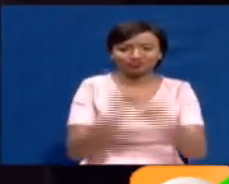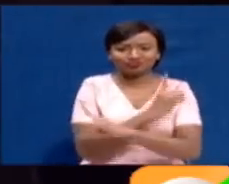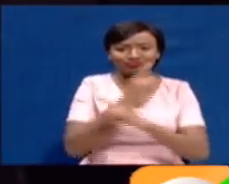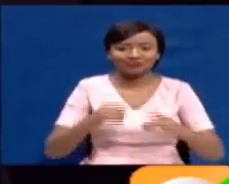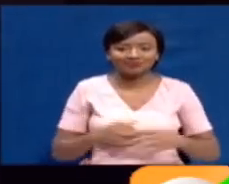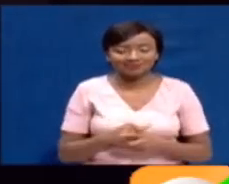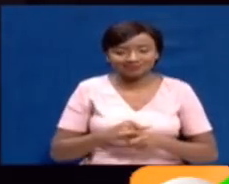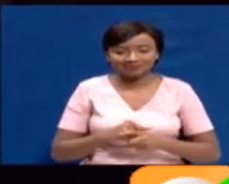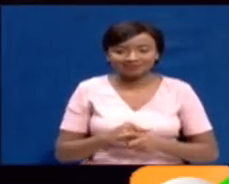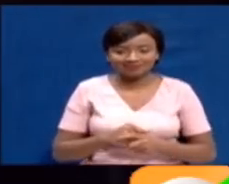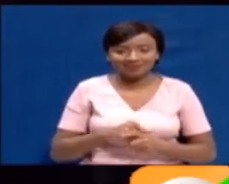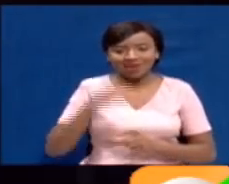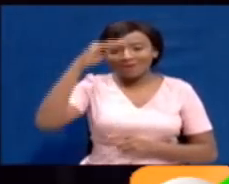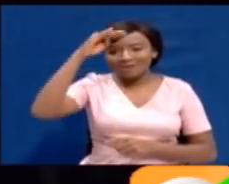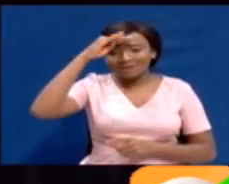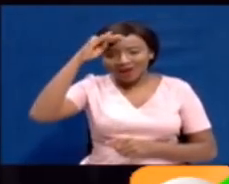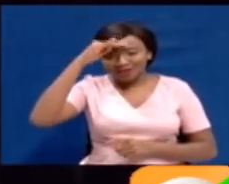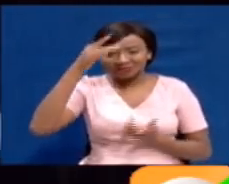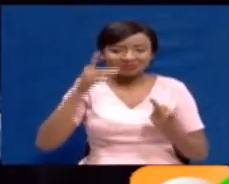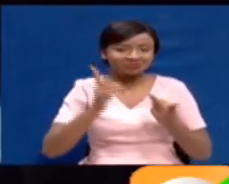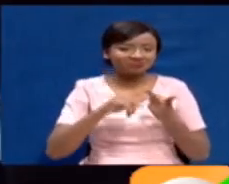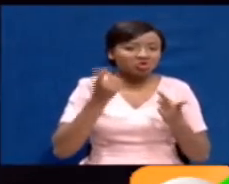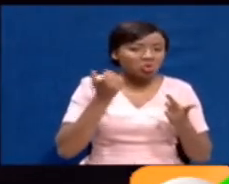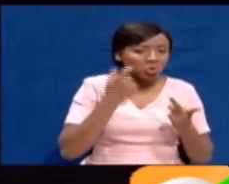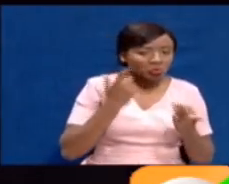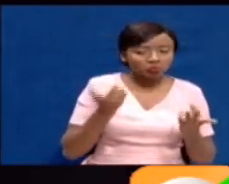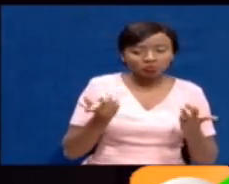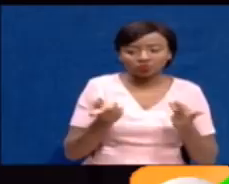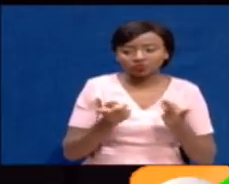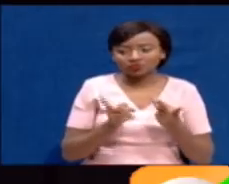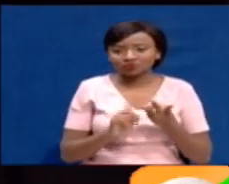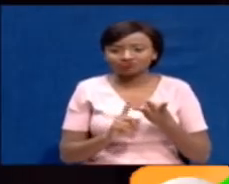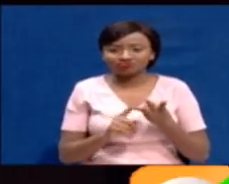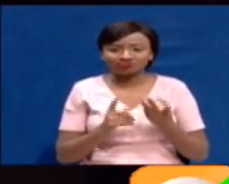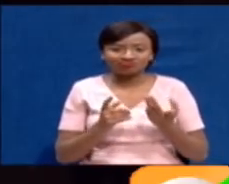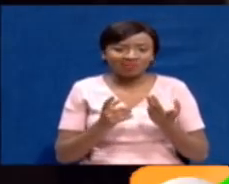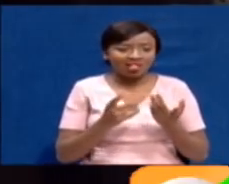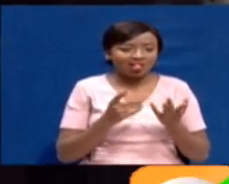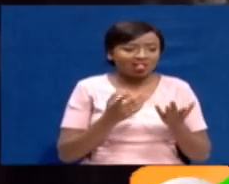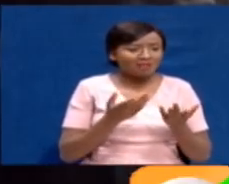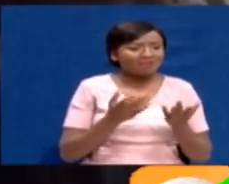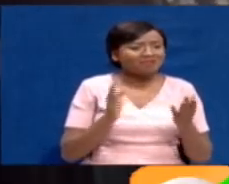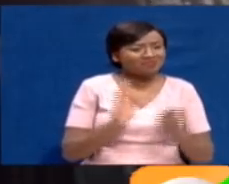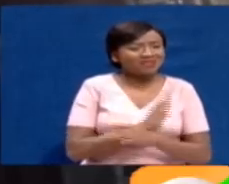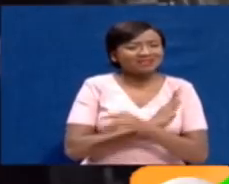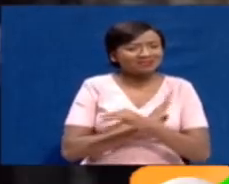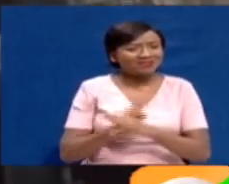and restaurants, shops, but they're all closed.